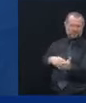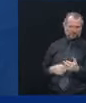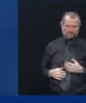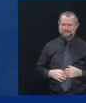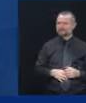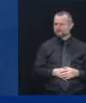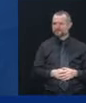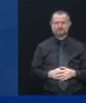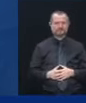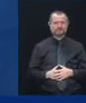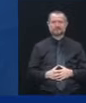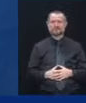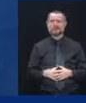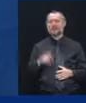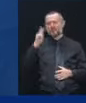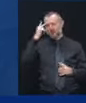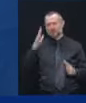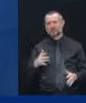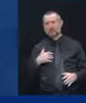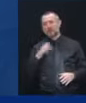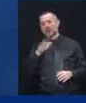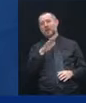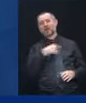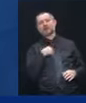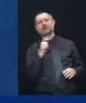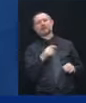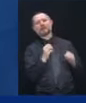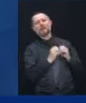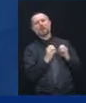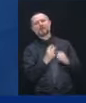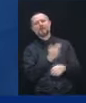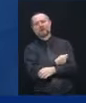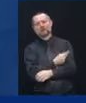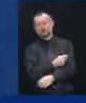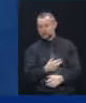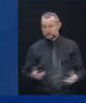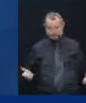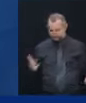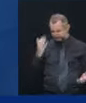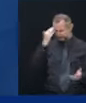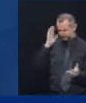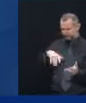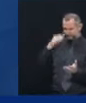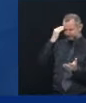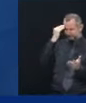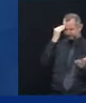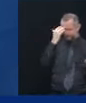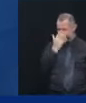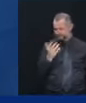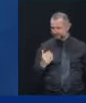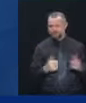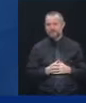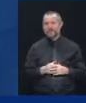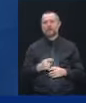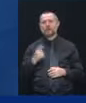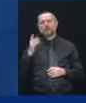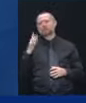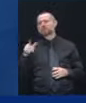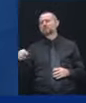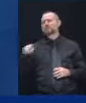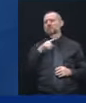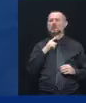Every politician will say, I need more, and we should help this group and this group and this group and this